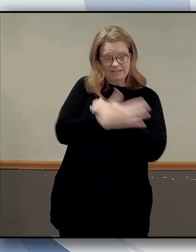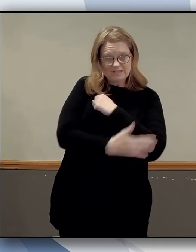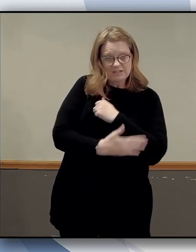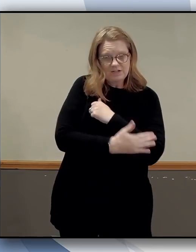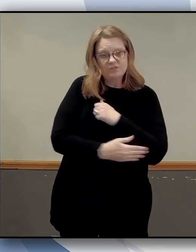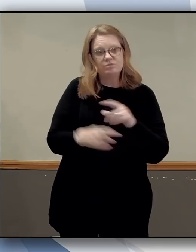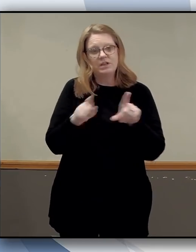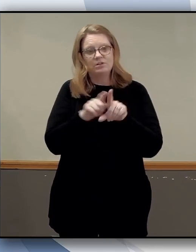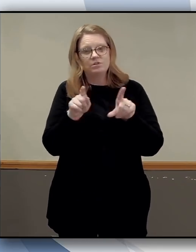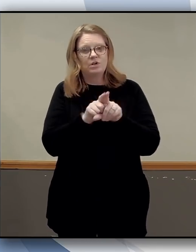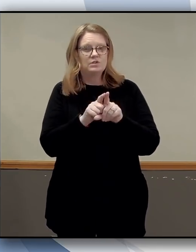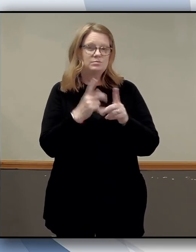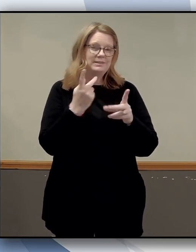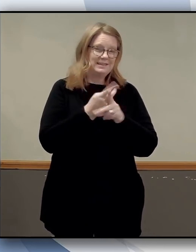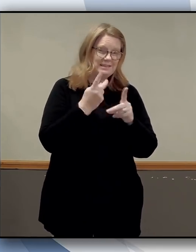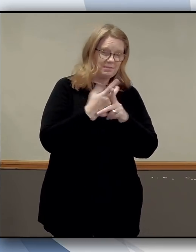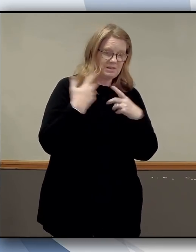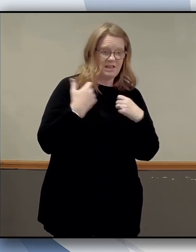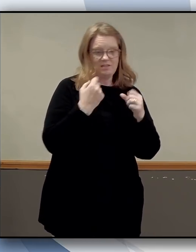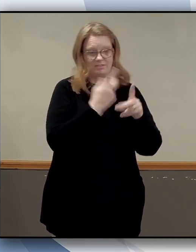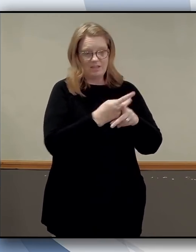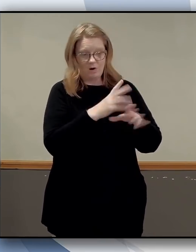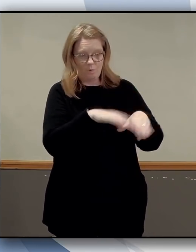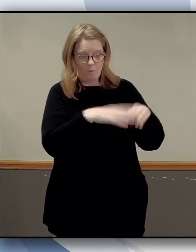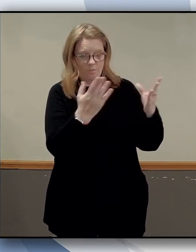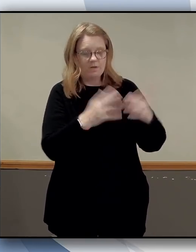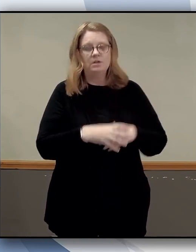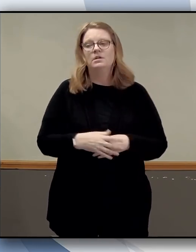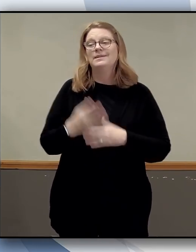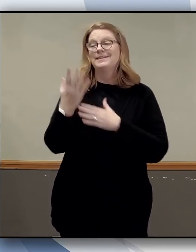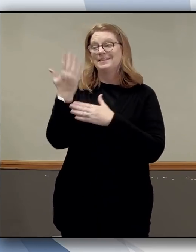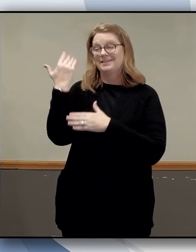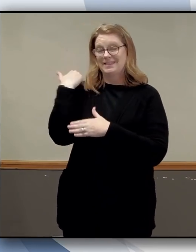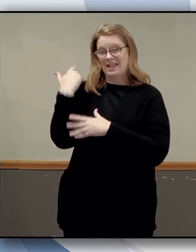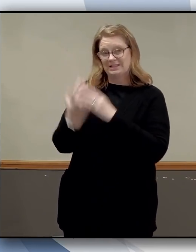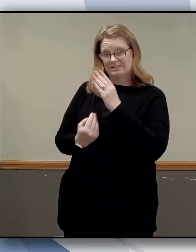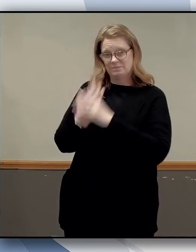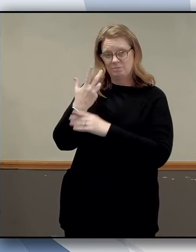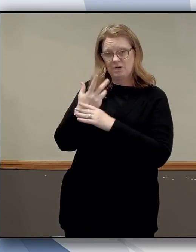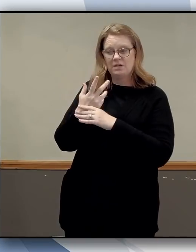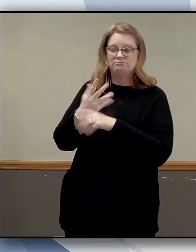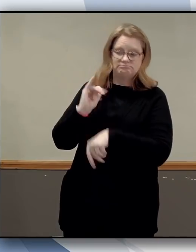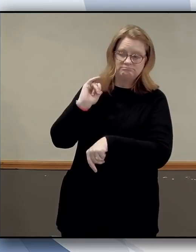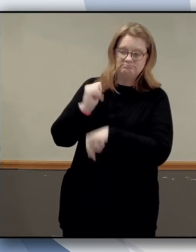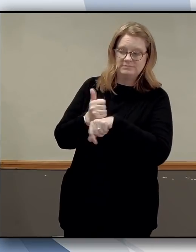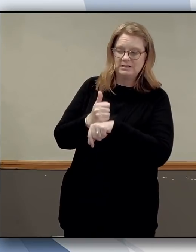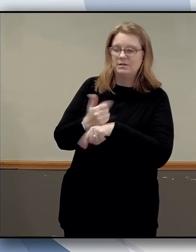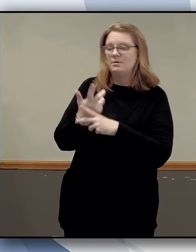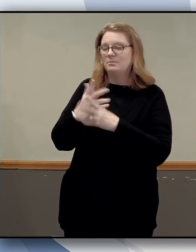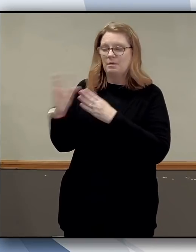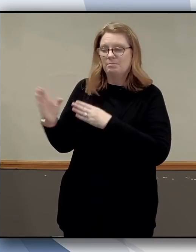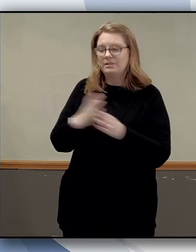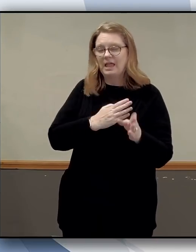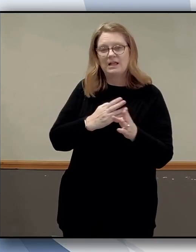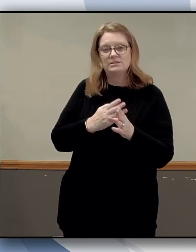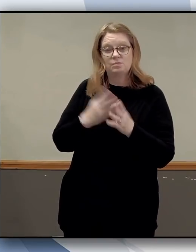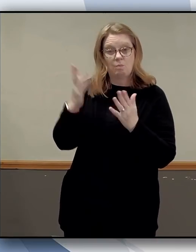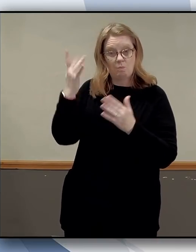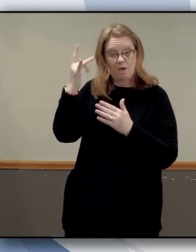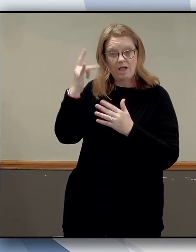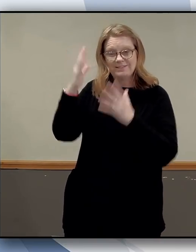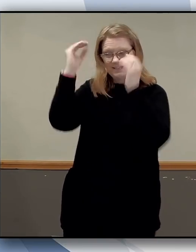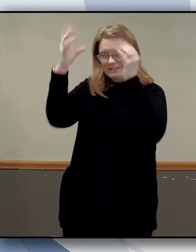last spring built plans and capability in record time to empower teachers and parents to deliver distance